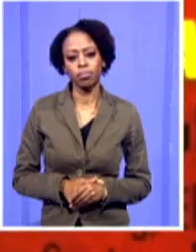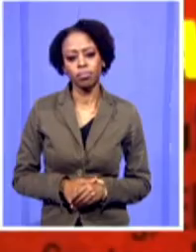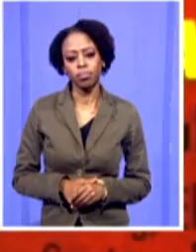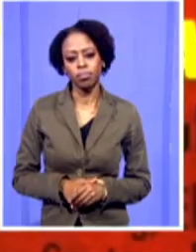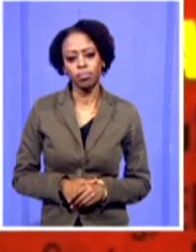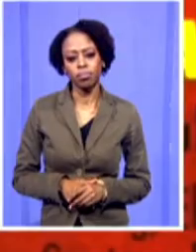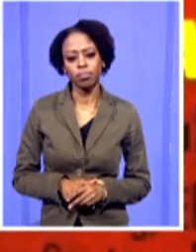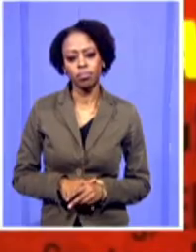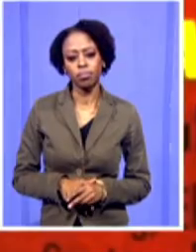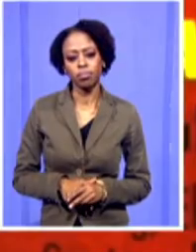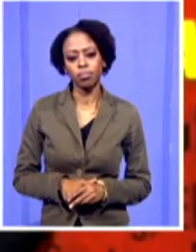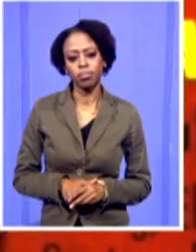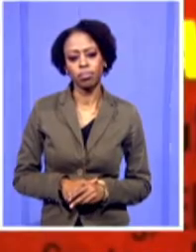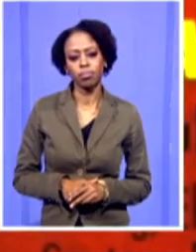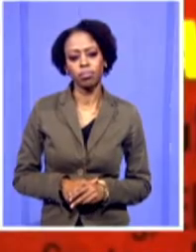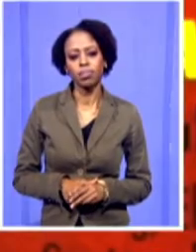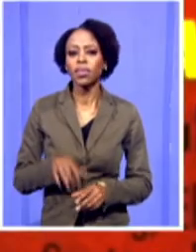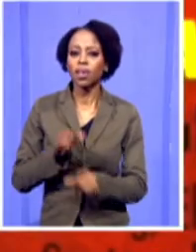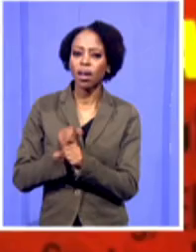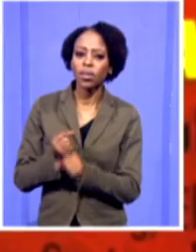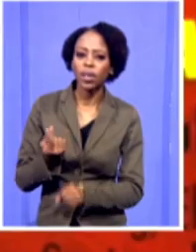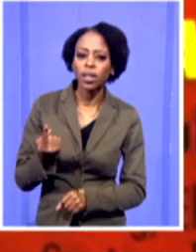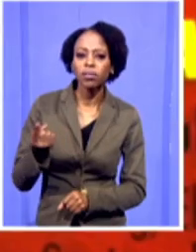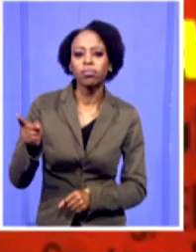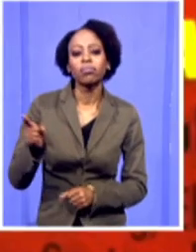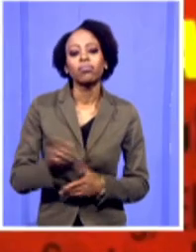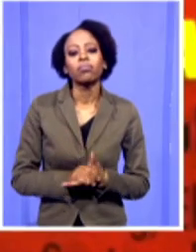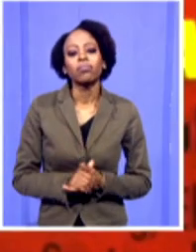There was Gauteng.